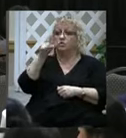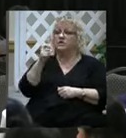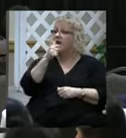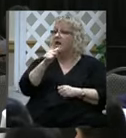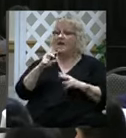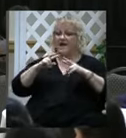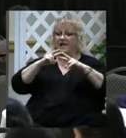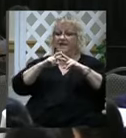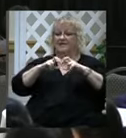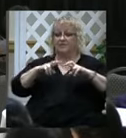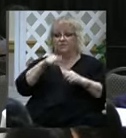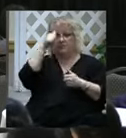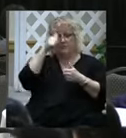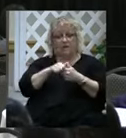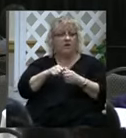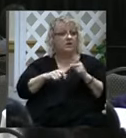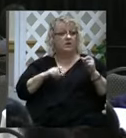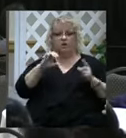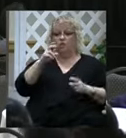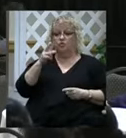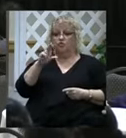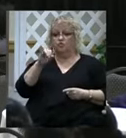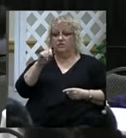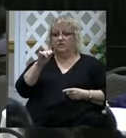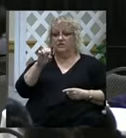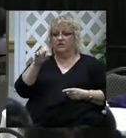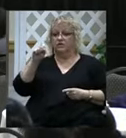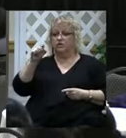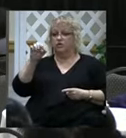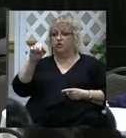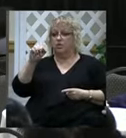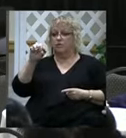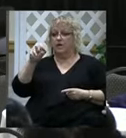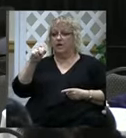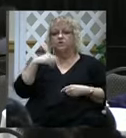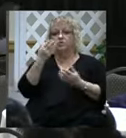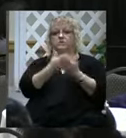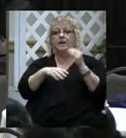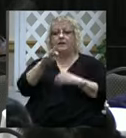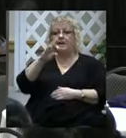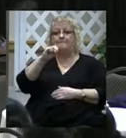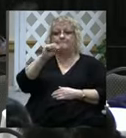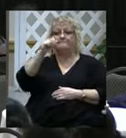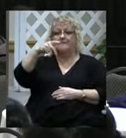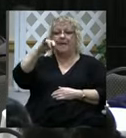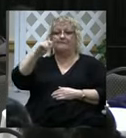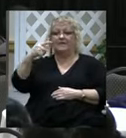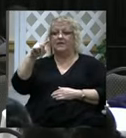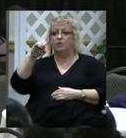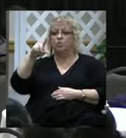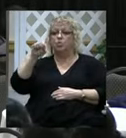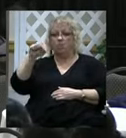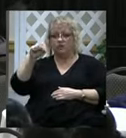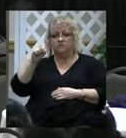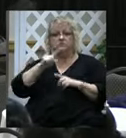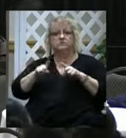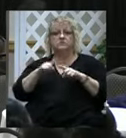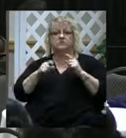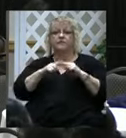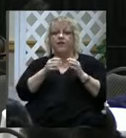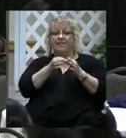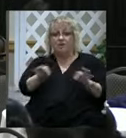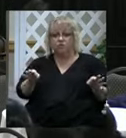assessment? If you recall Christine Stoneman's presentation this morning, she showed some mapping tools and different